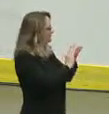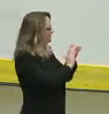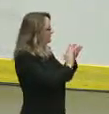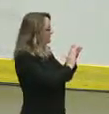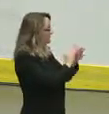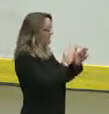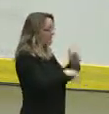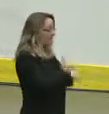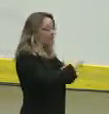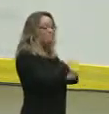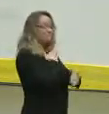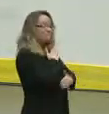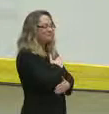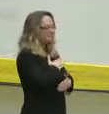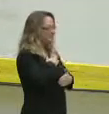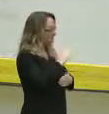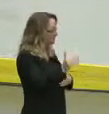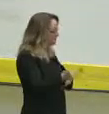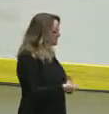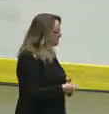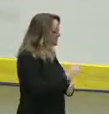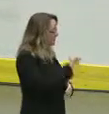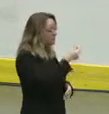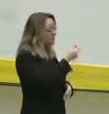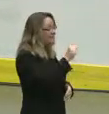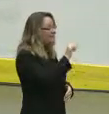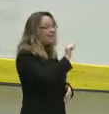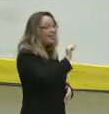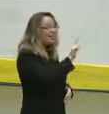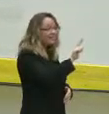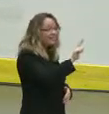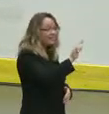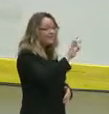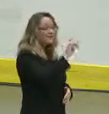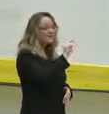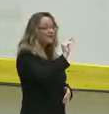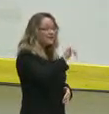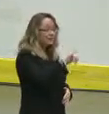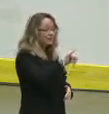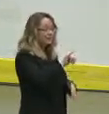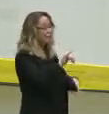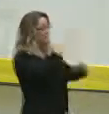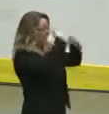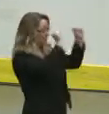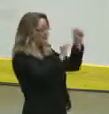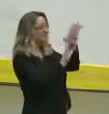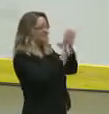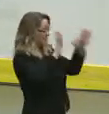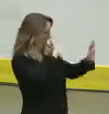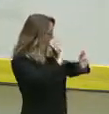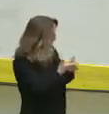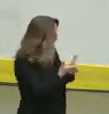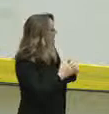It is now my great pleasure to introduce Chanel Finney, president of the senior class. Madam